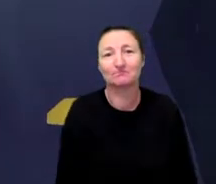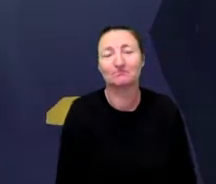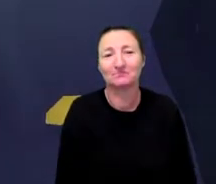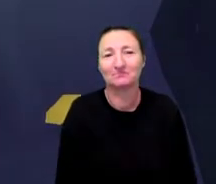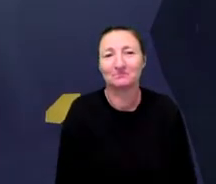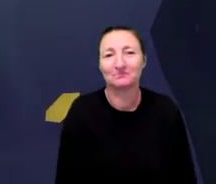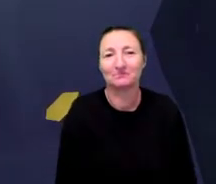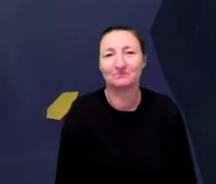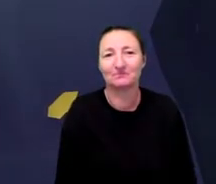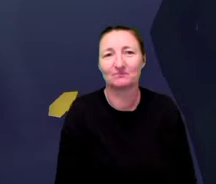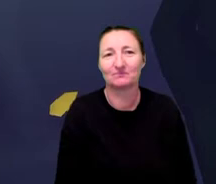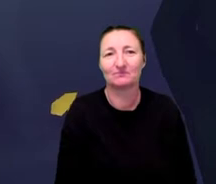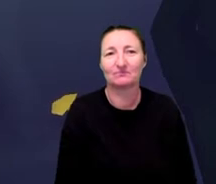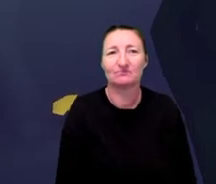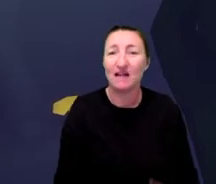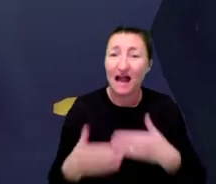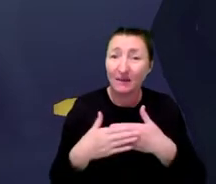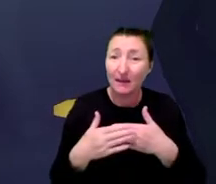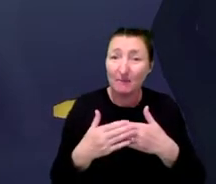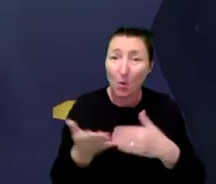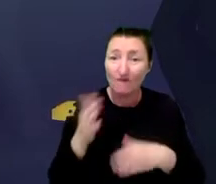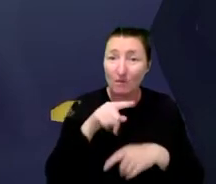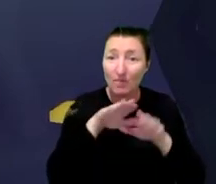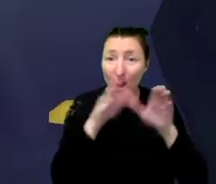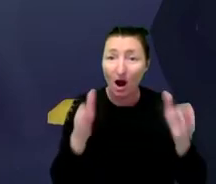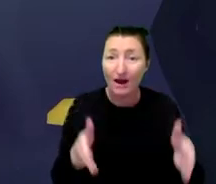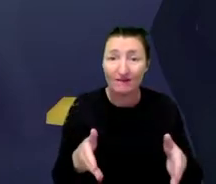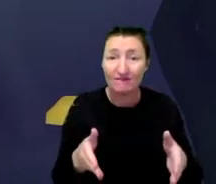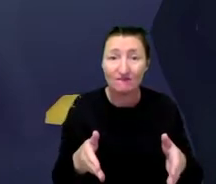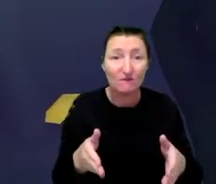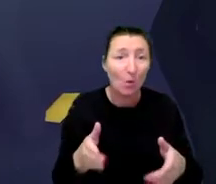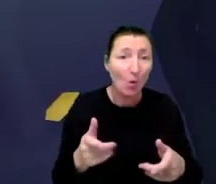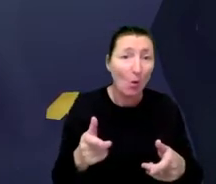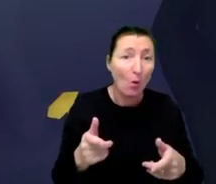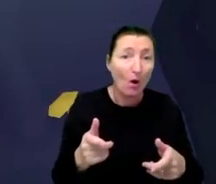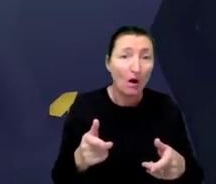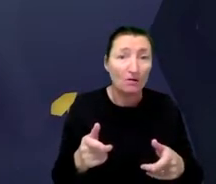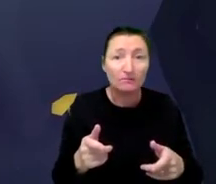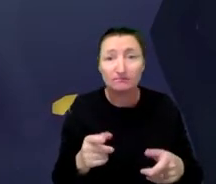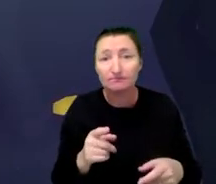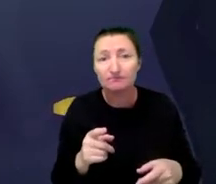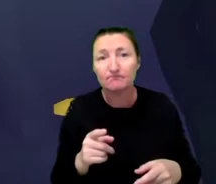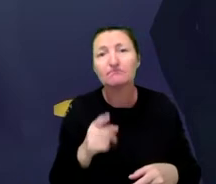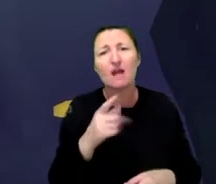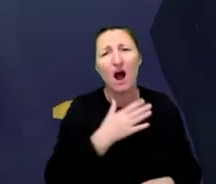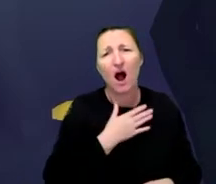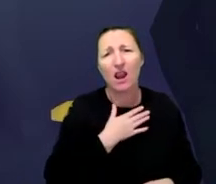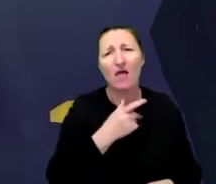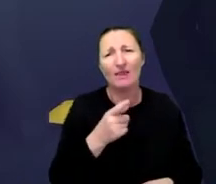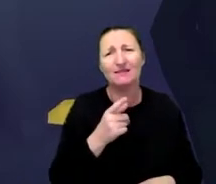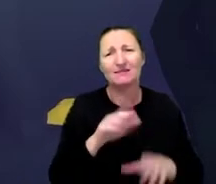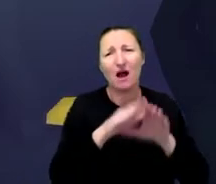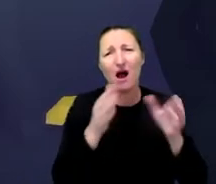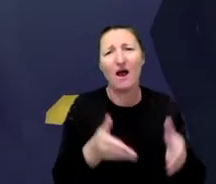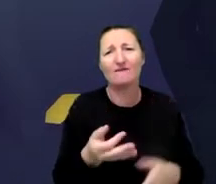Anything else we want to show for this hive? I think not. I just really like this as a hive question because it's like really